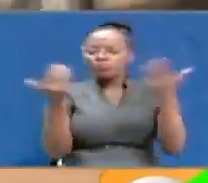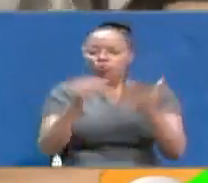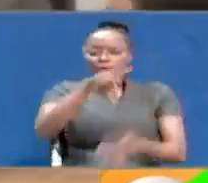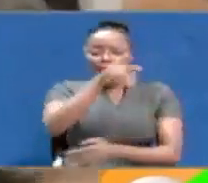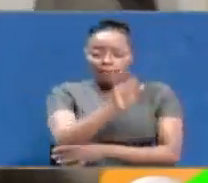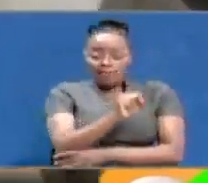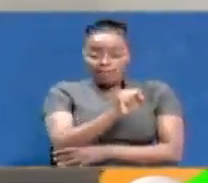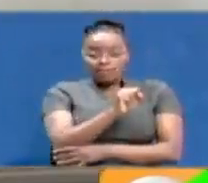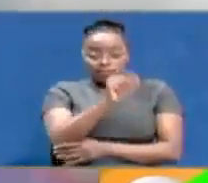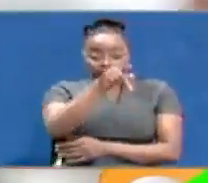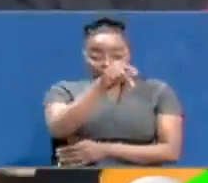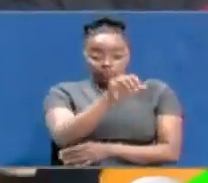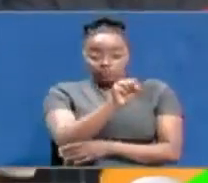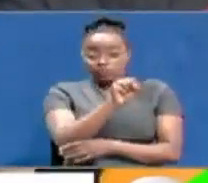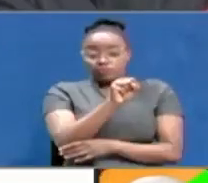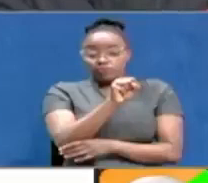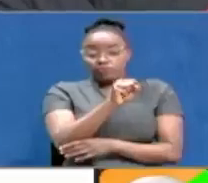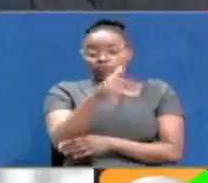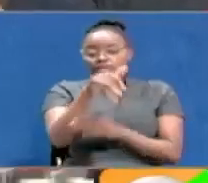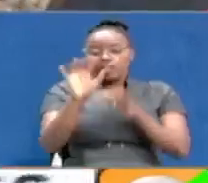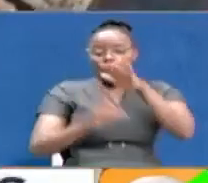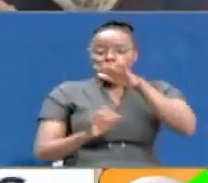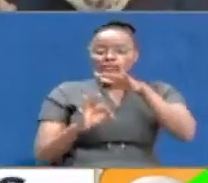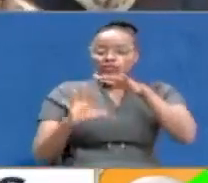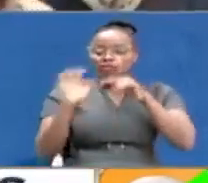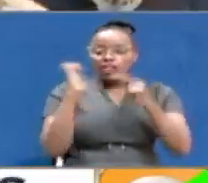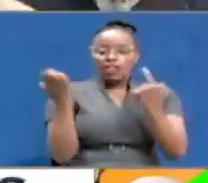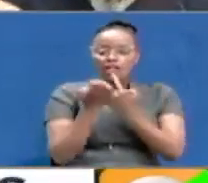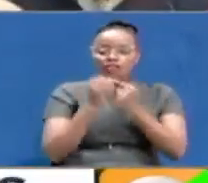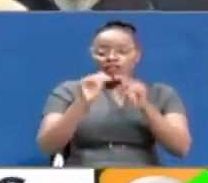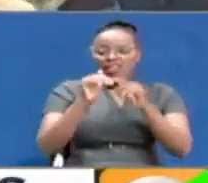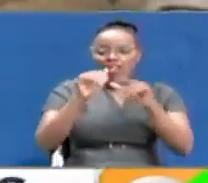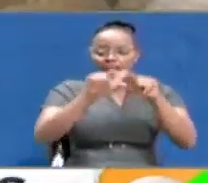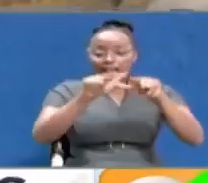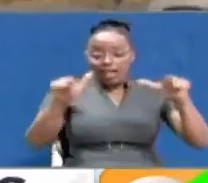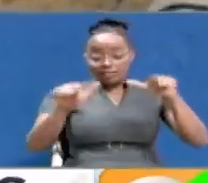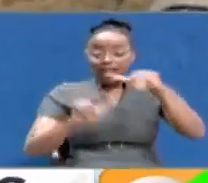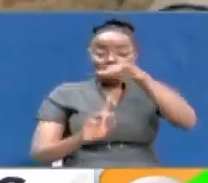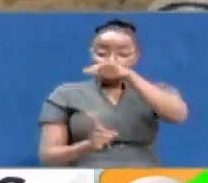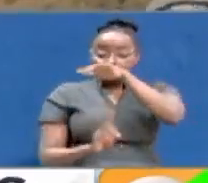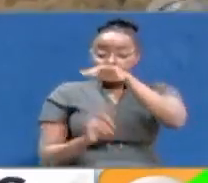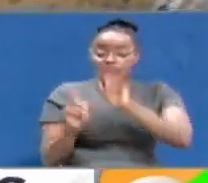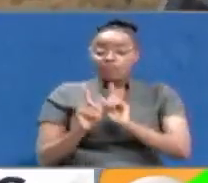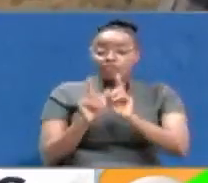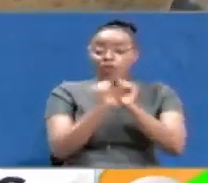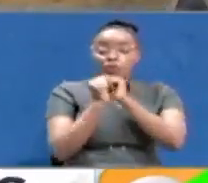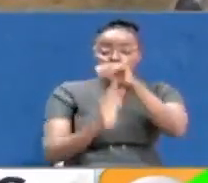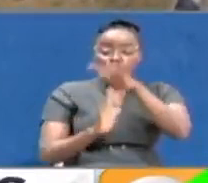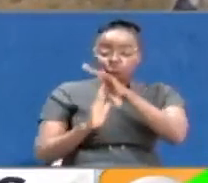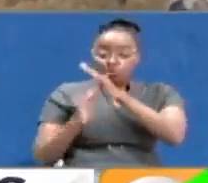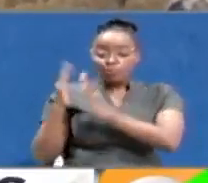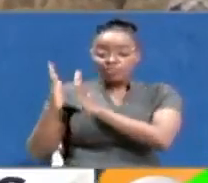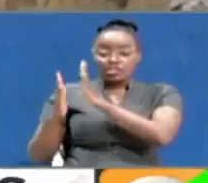Permanent Secretary Chris Kipto from the Ministry of Environment and his land's counterpart, Dr. Nicholas Muraguri, accompanied by top